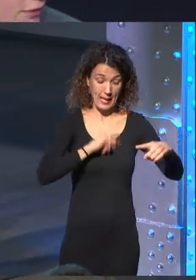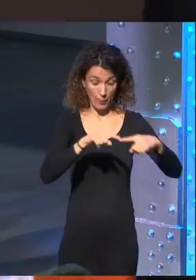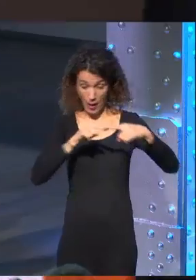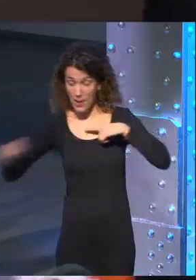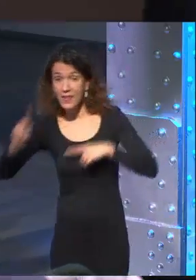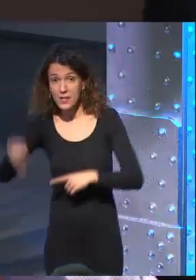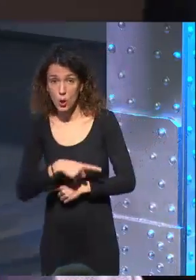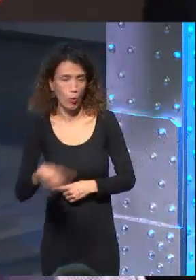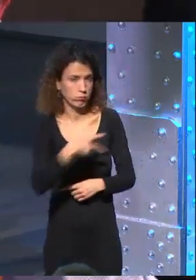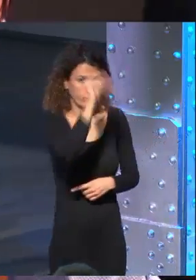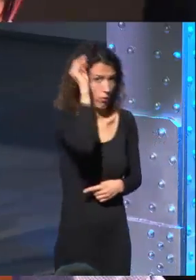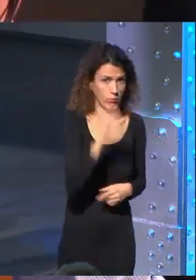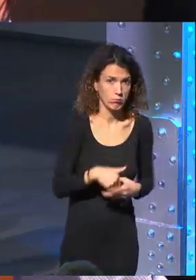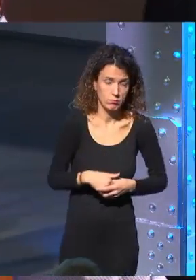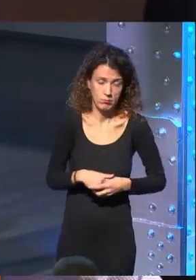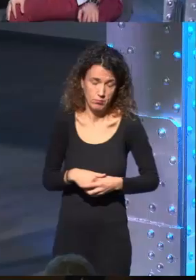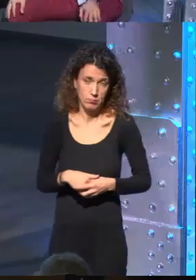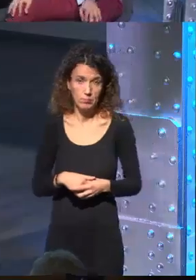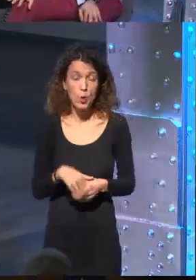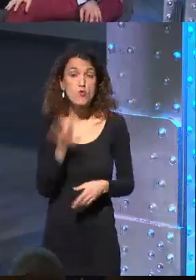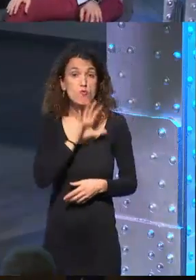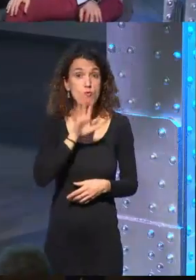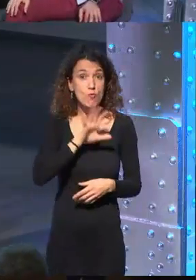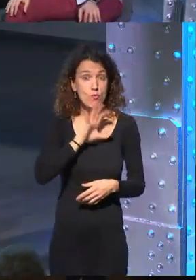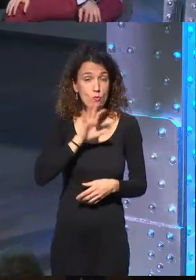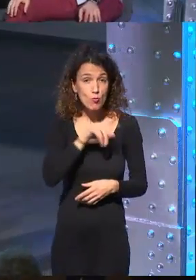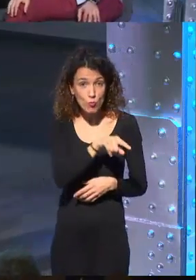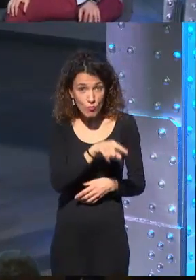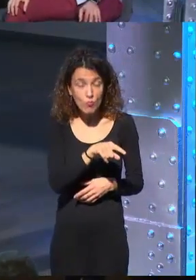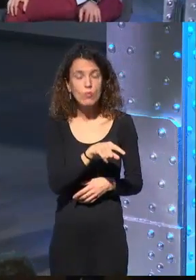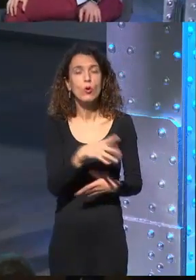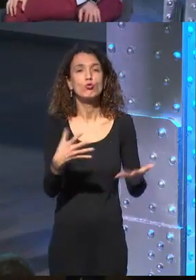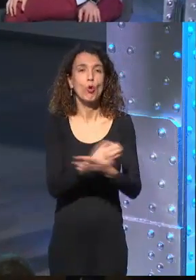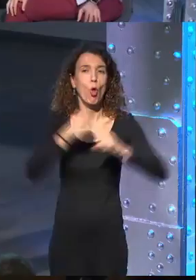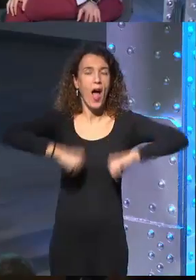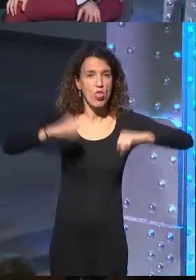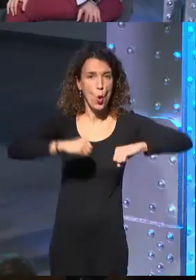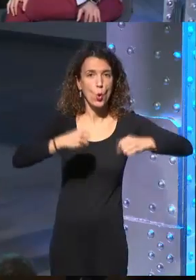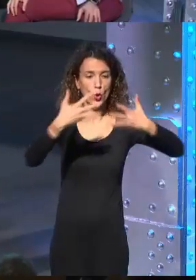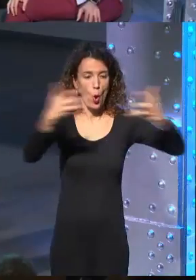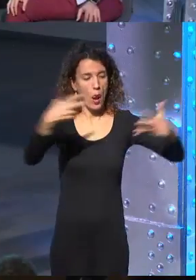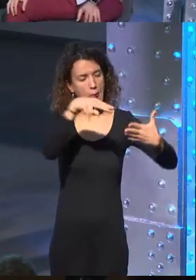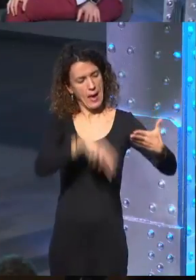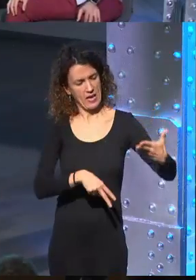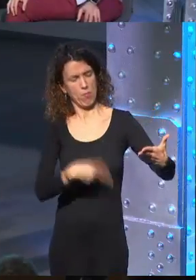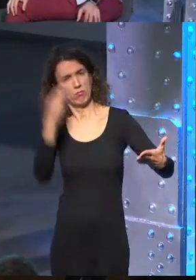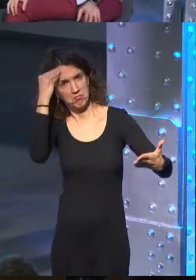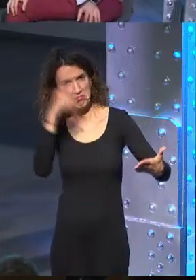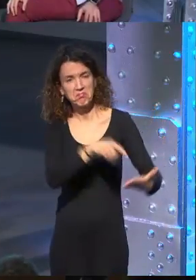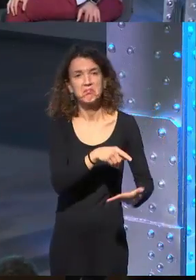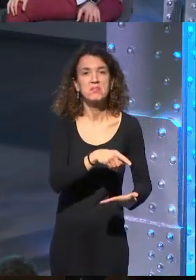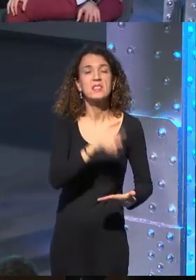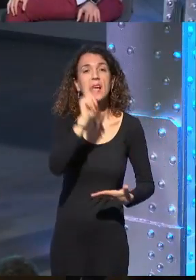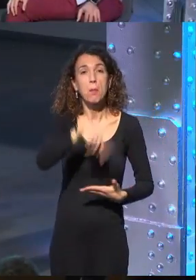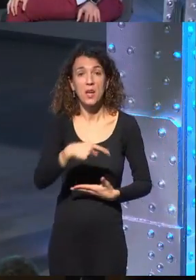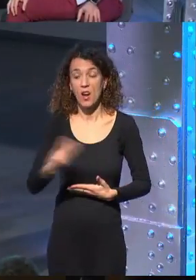No, yes, did you do it? Did you forward it? No, I didn't. Well, the curious thing is that all adults laugh at